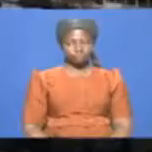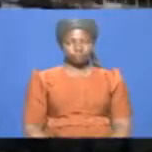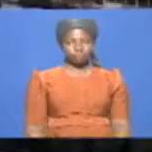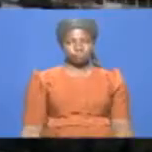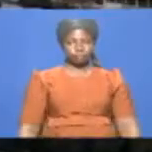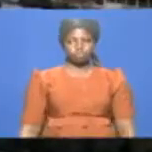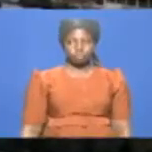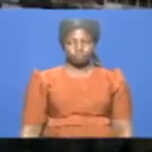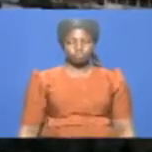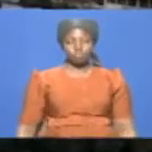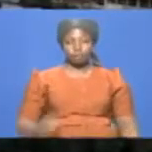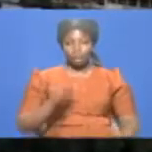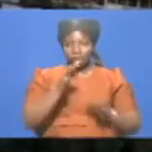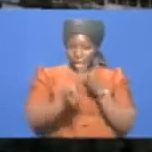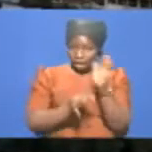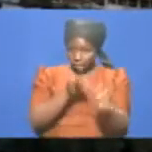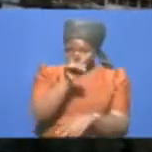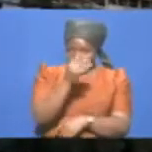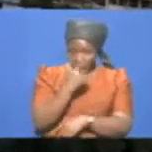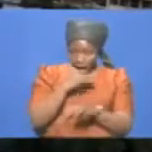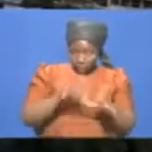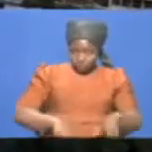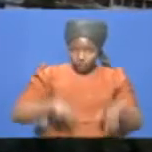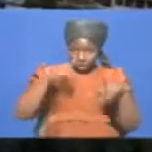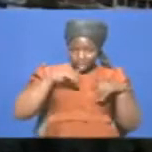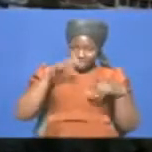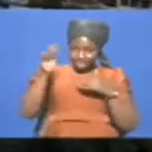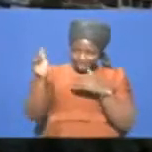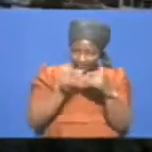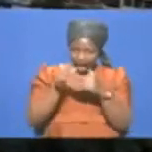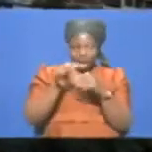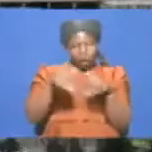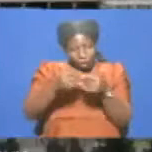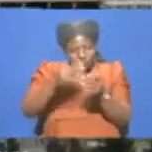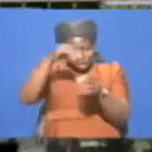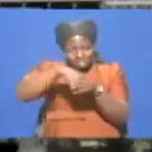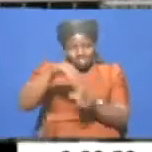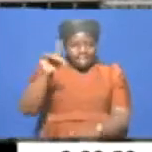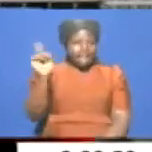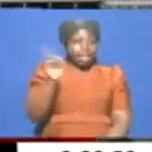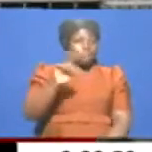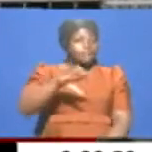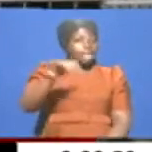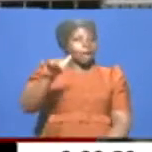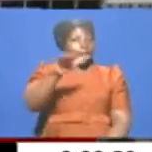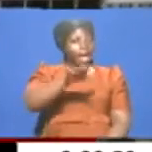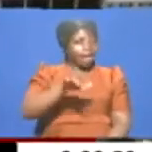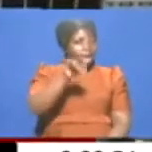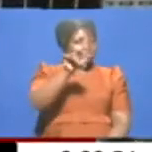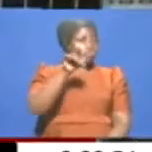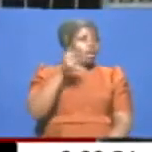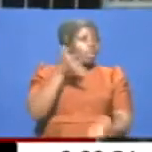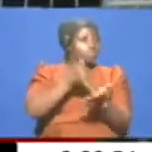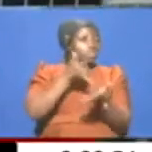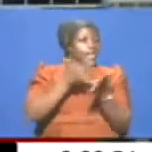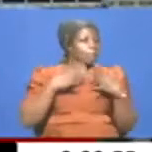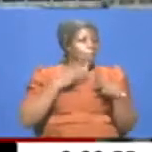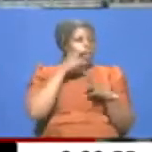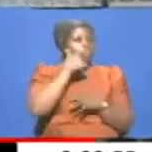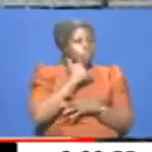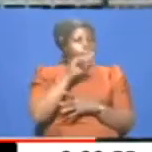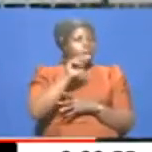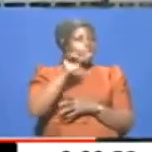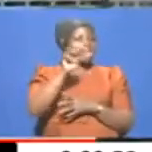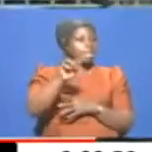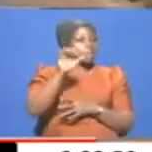If you have lived around or within the Nairobi metropolitan area, you're among residents who Nairobi Metropolitan Area Transport